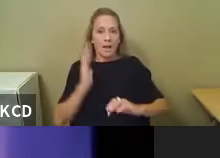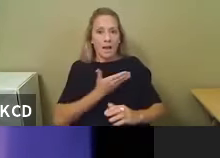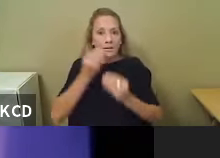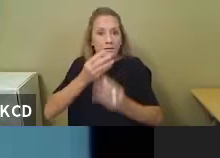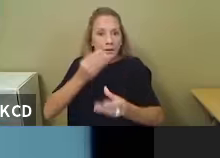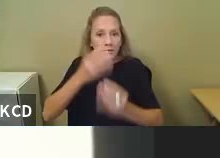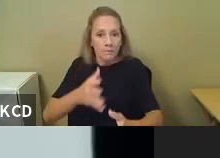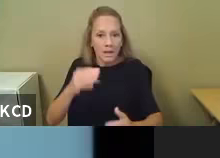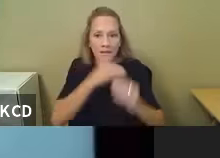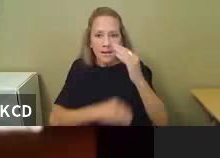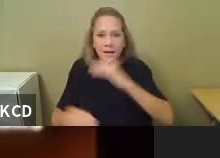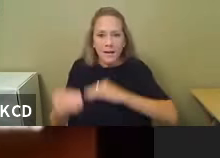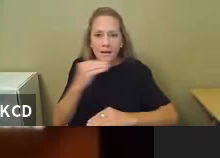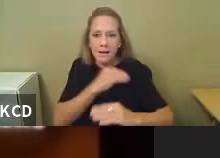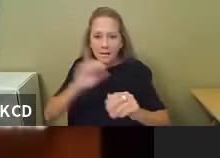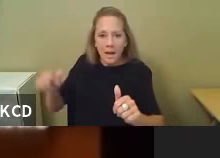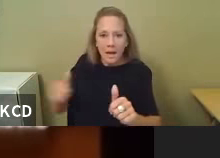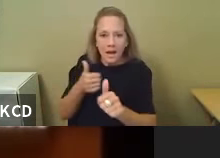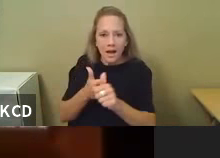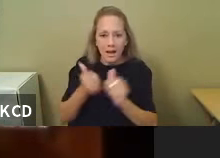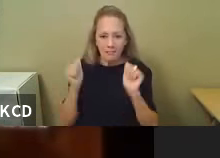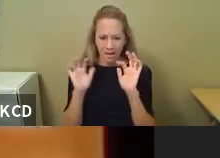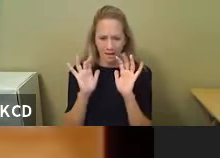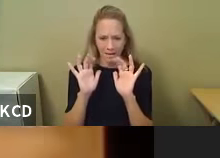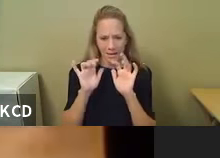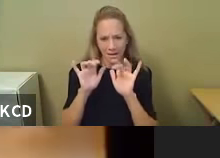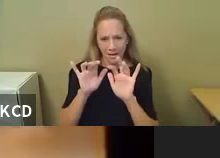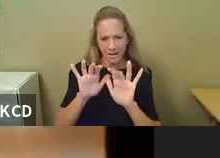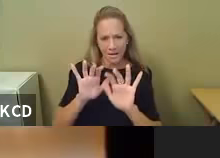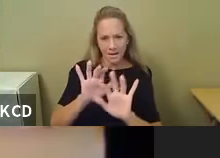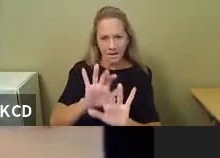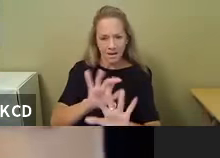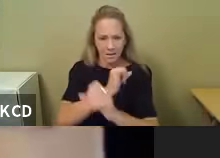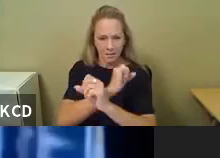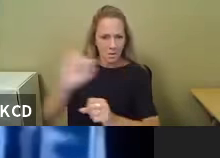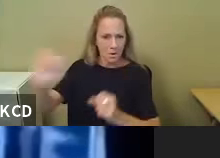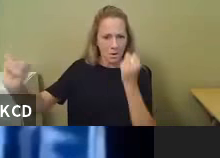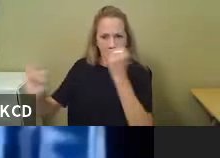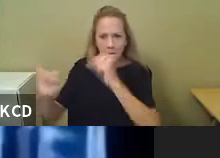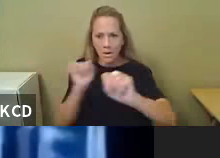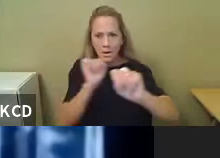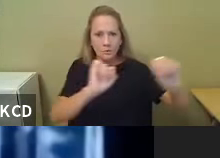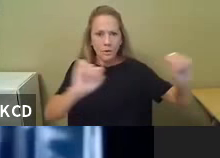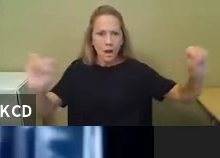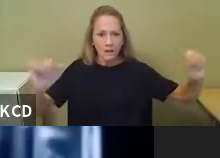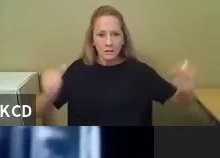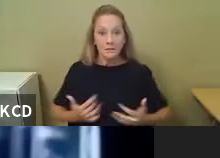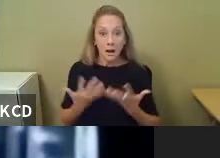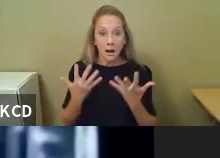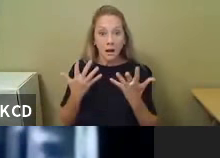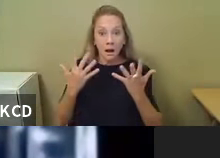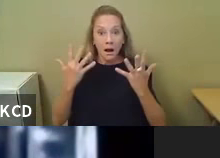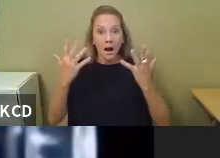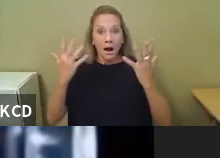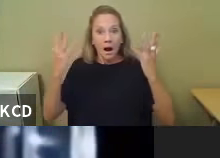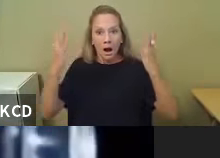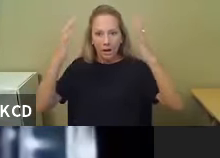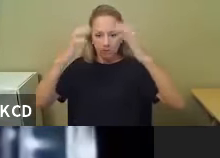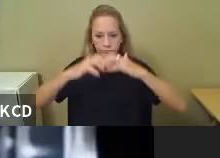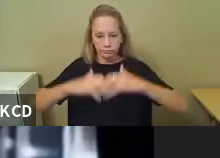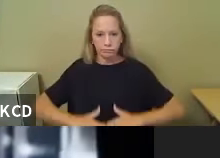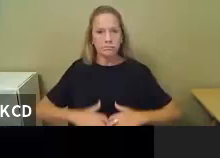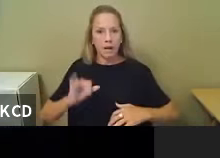deceit. Violent mobs who lust to erect a socialist utopia on the ashes of the